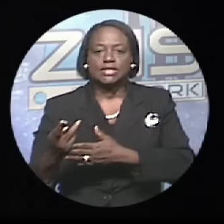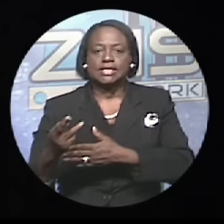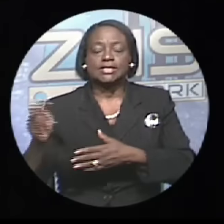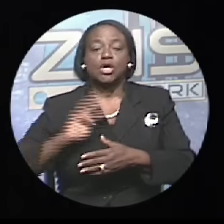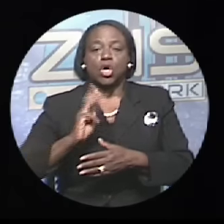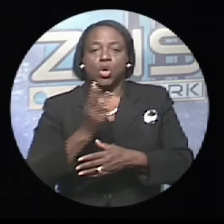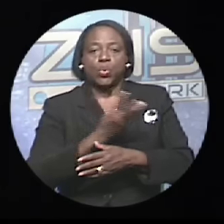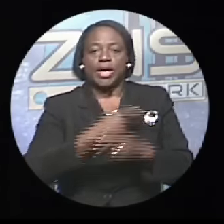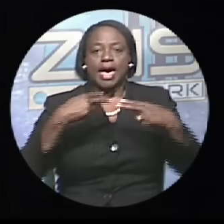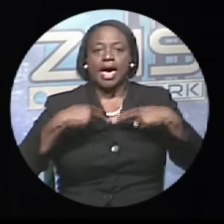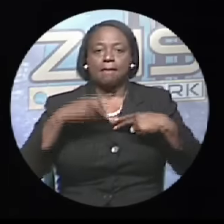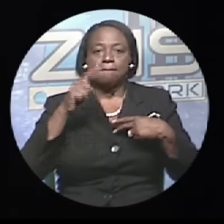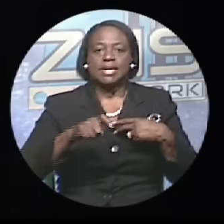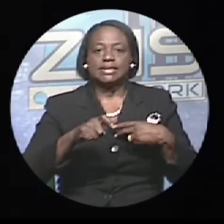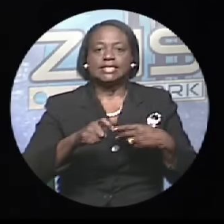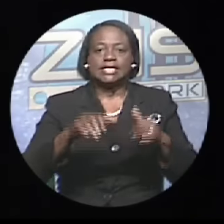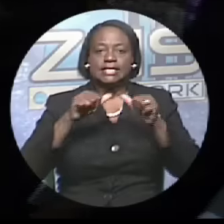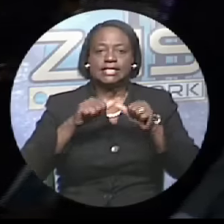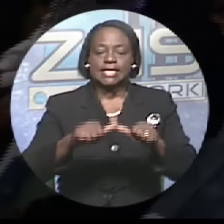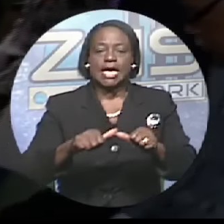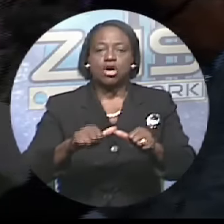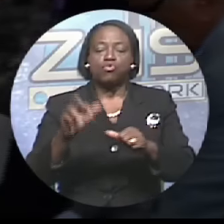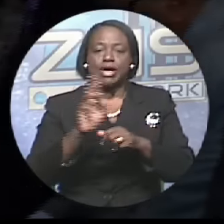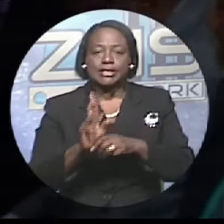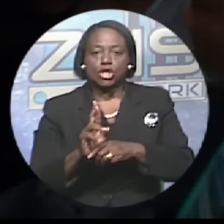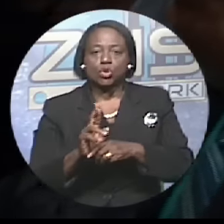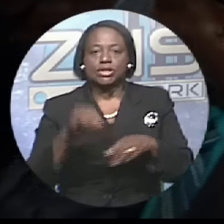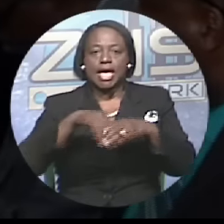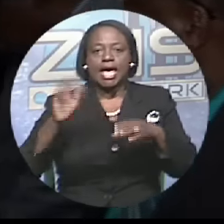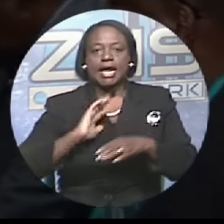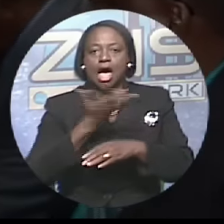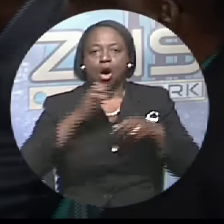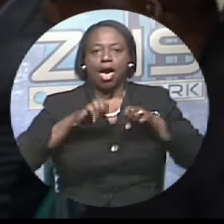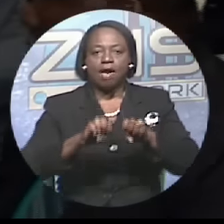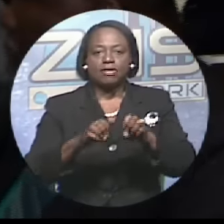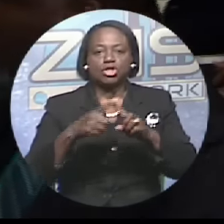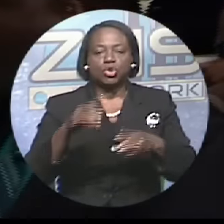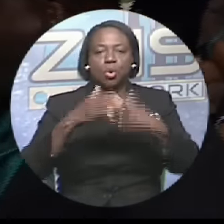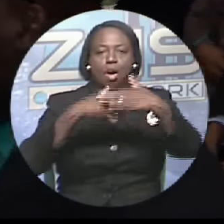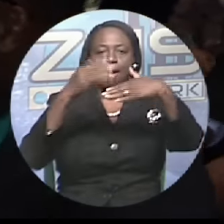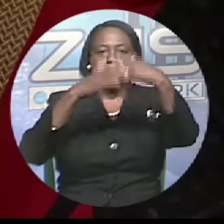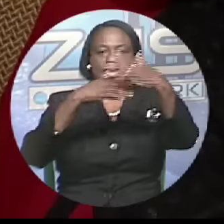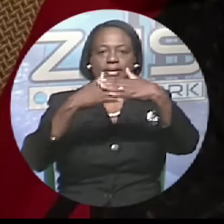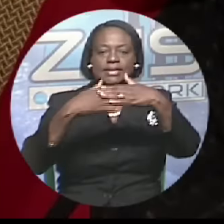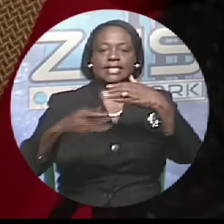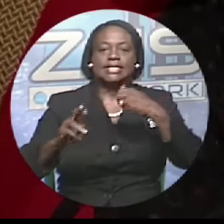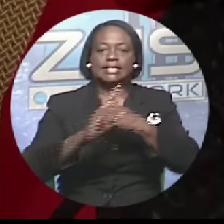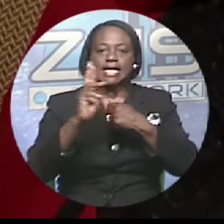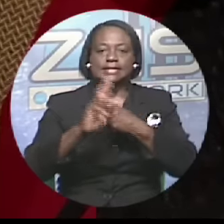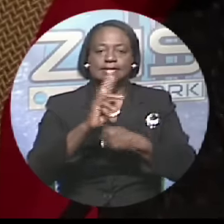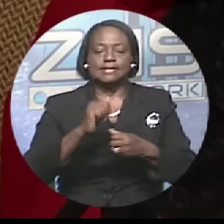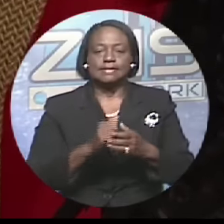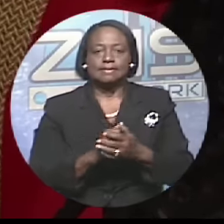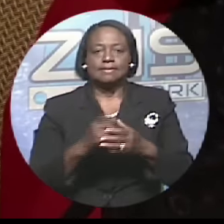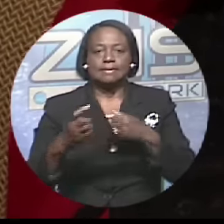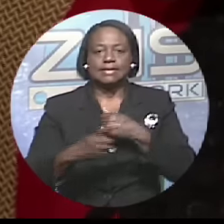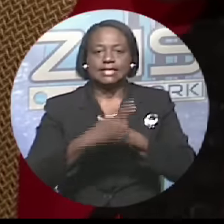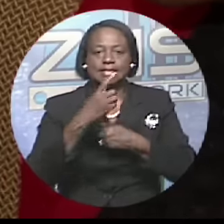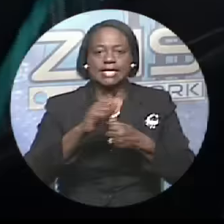nevertheless have to remain resolute in our efforts to build disaster-resilient states.